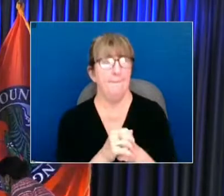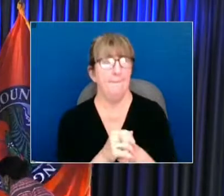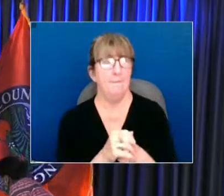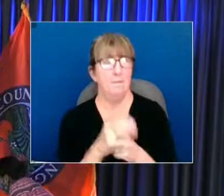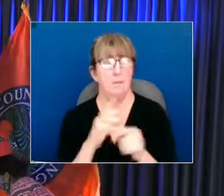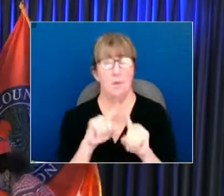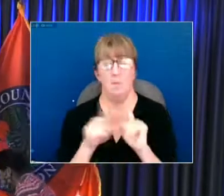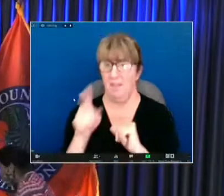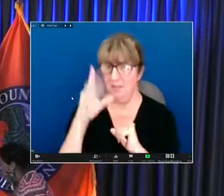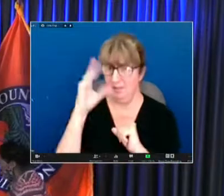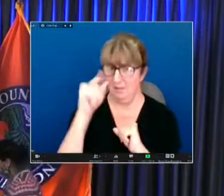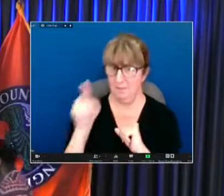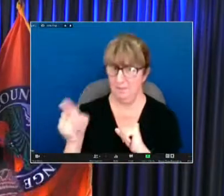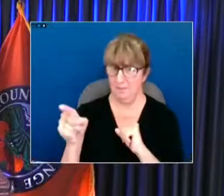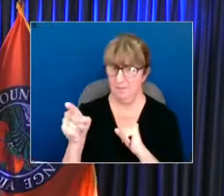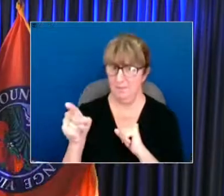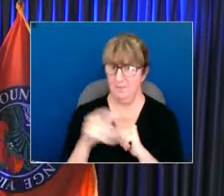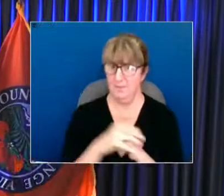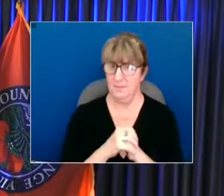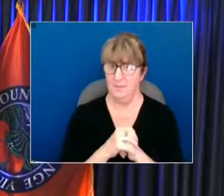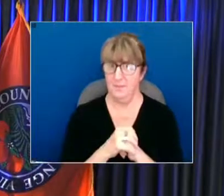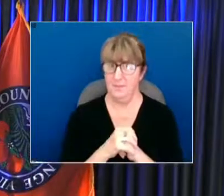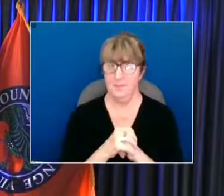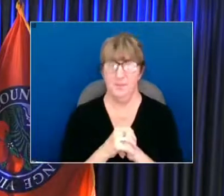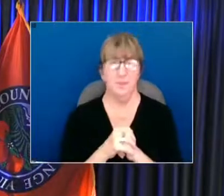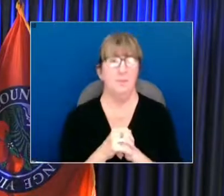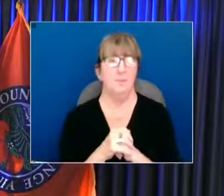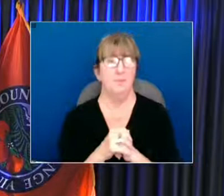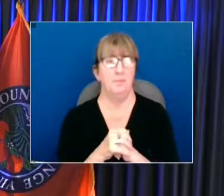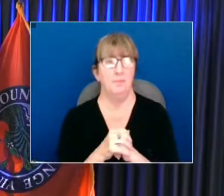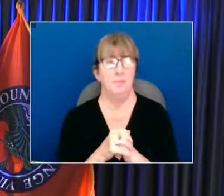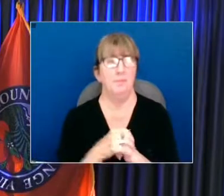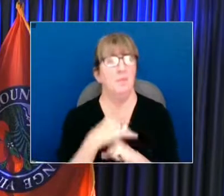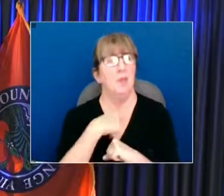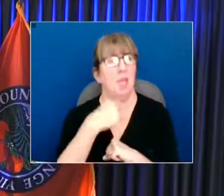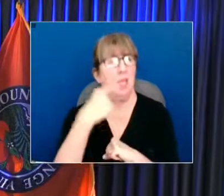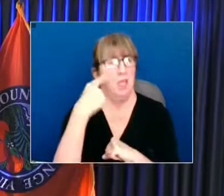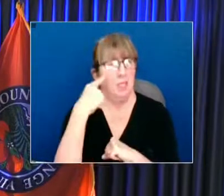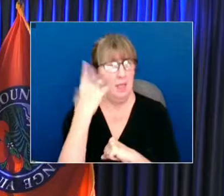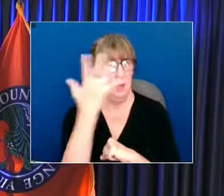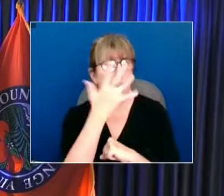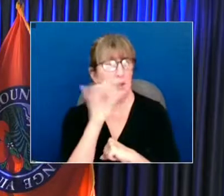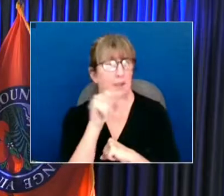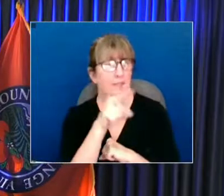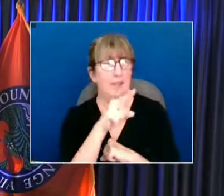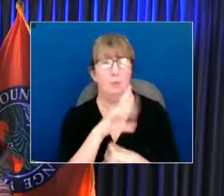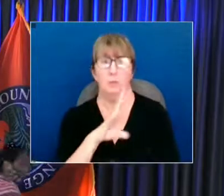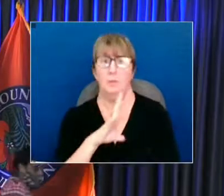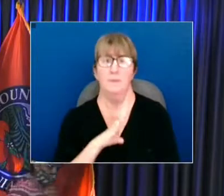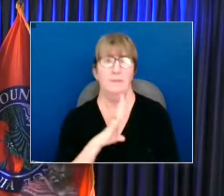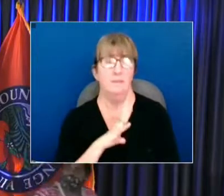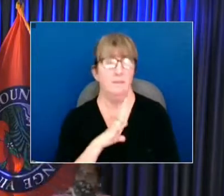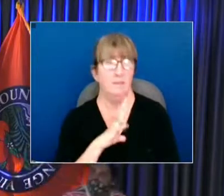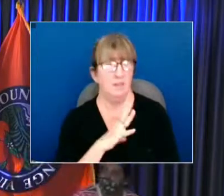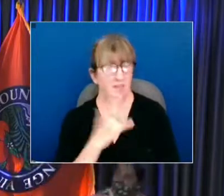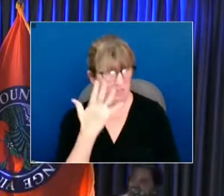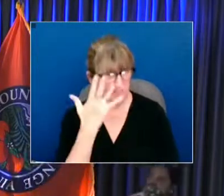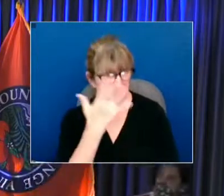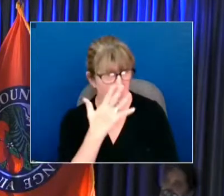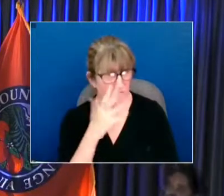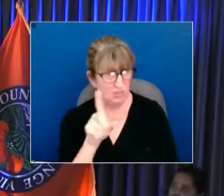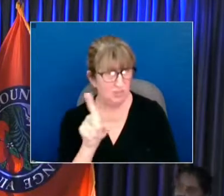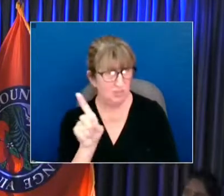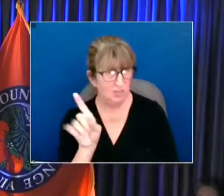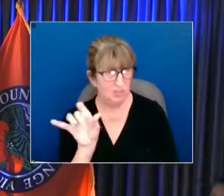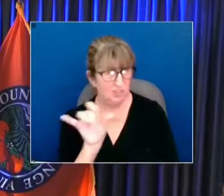wants the Mhm. hamburger. Mm-hmm. There's always a guy that wants the hamburger. I think we make it like that, we're fine. Does it look like